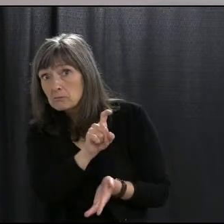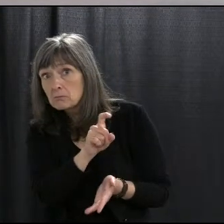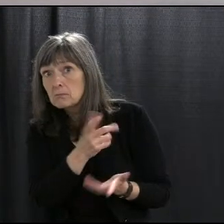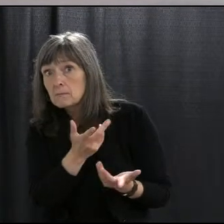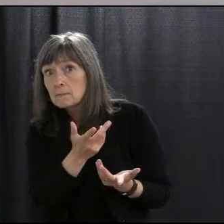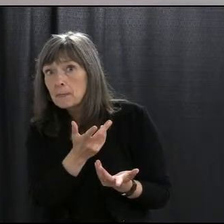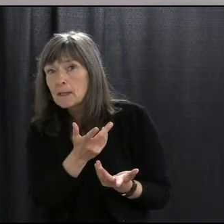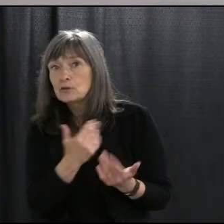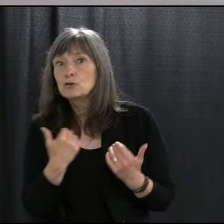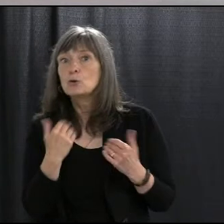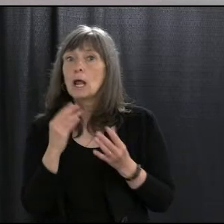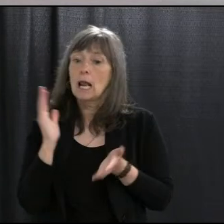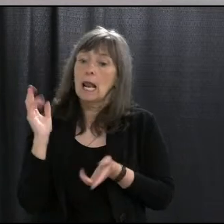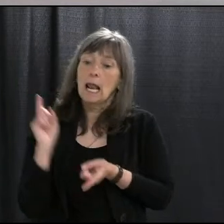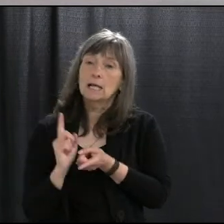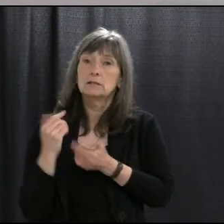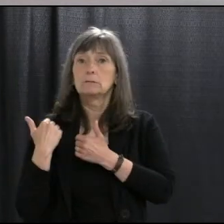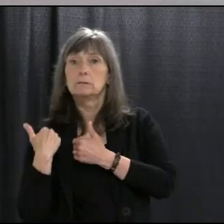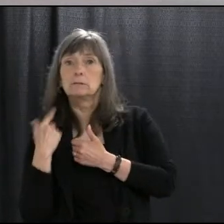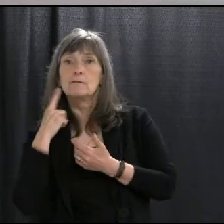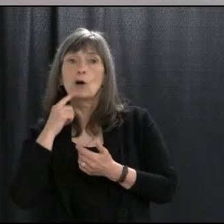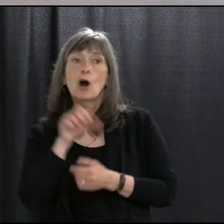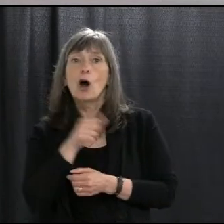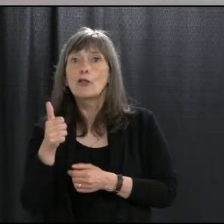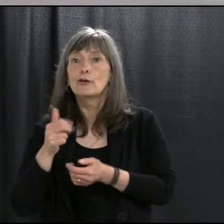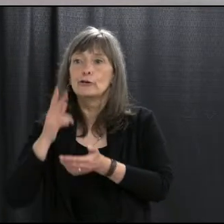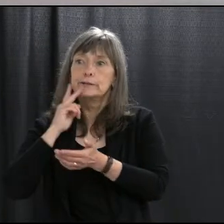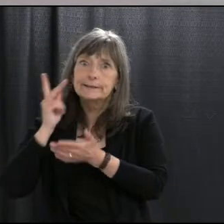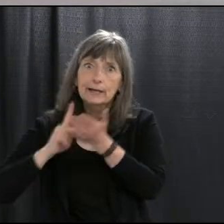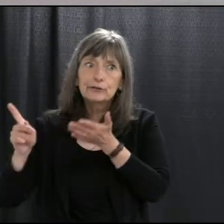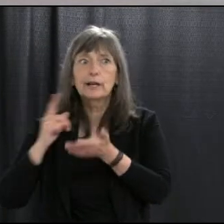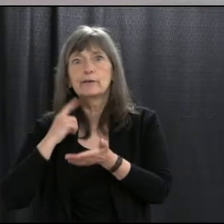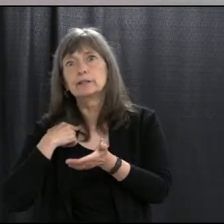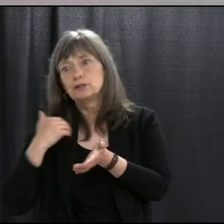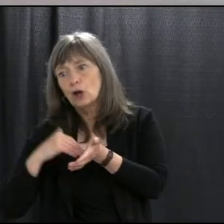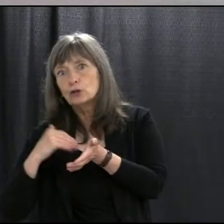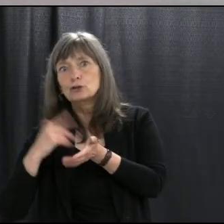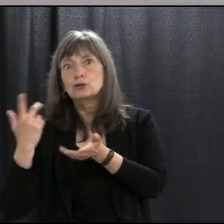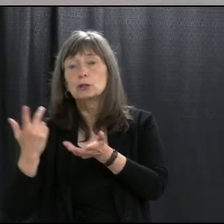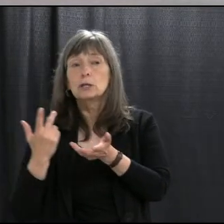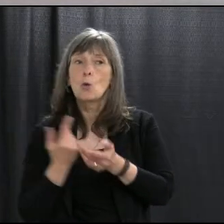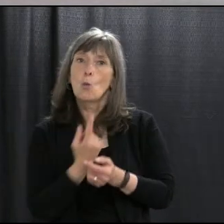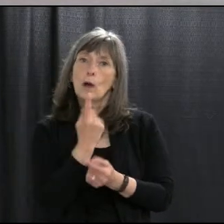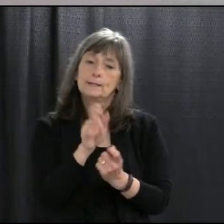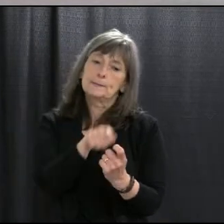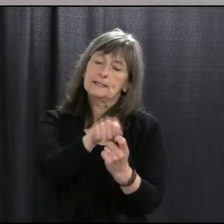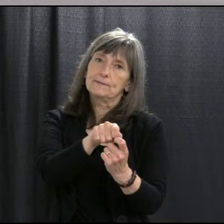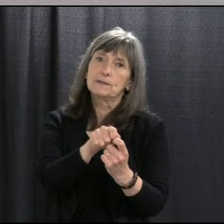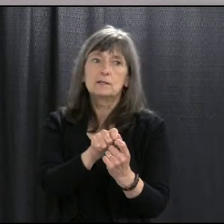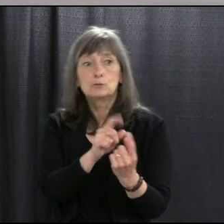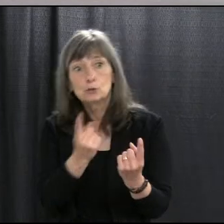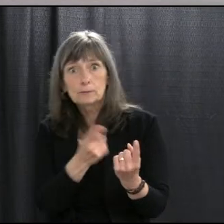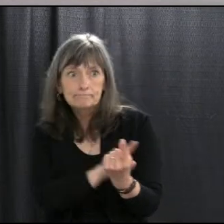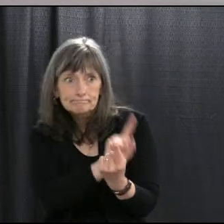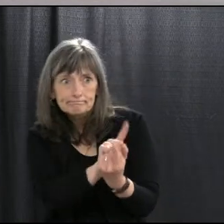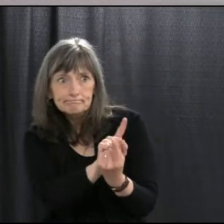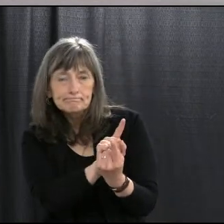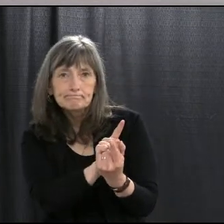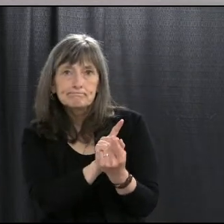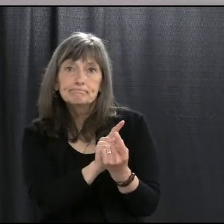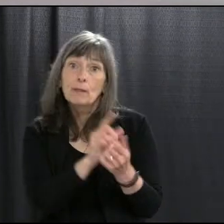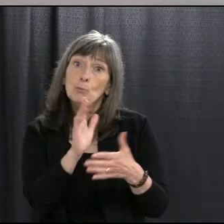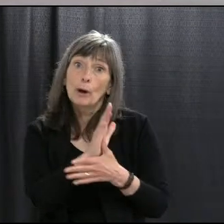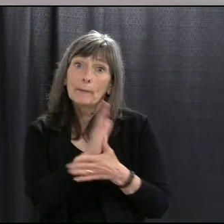to ease the burden on other healthcare professionals and allow them to do, face-to-face